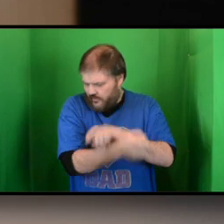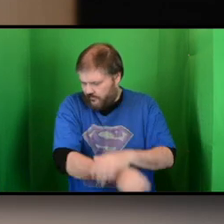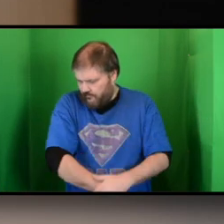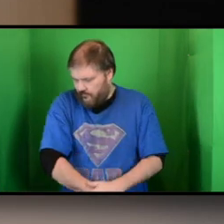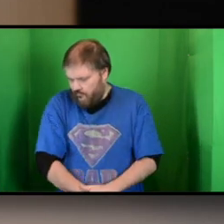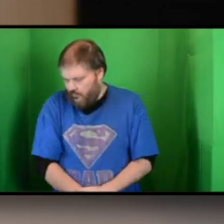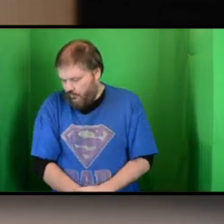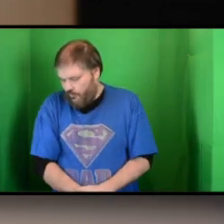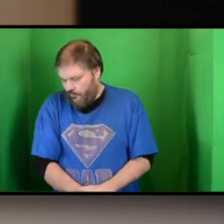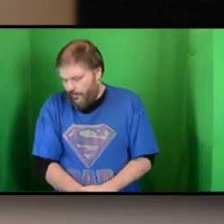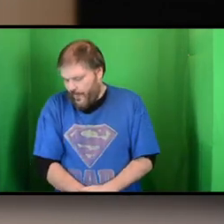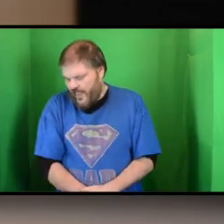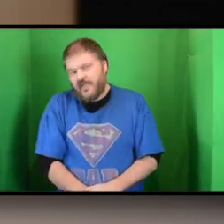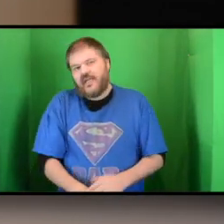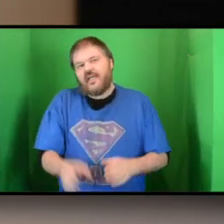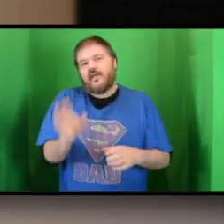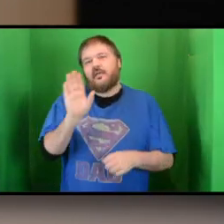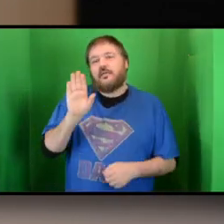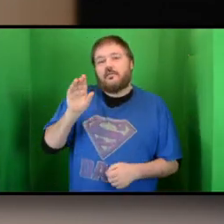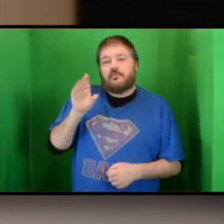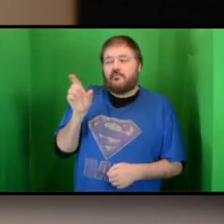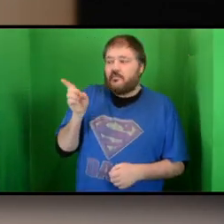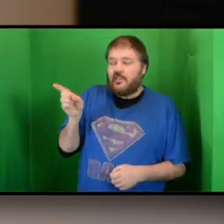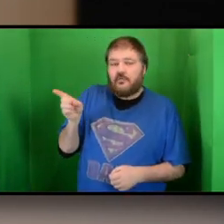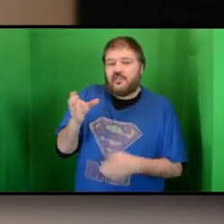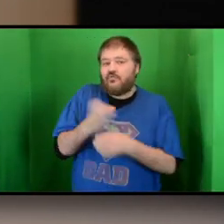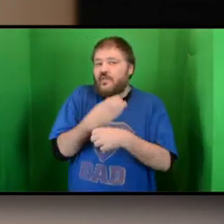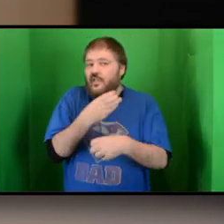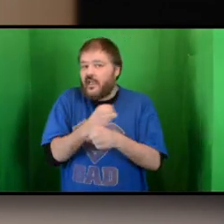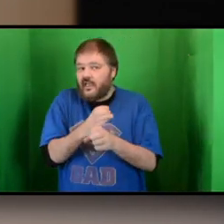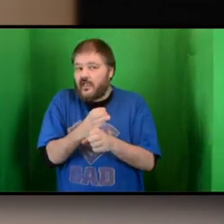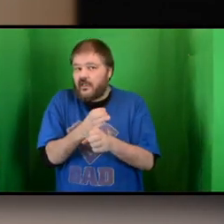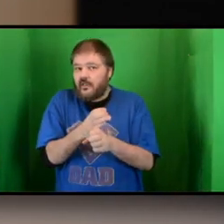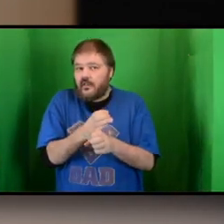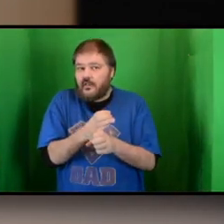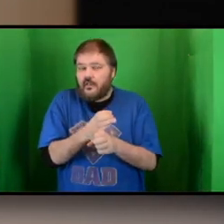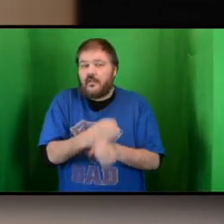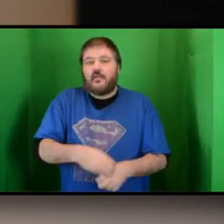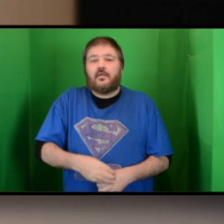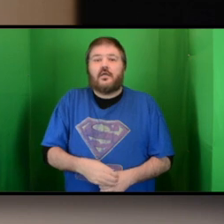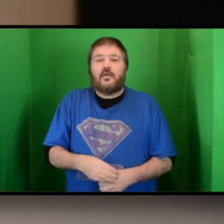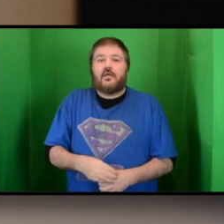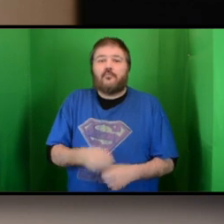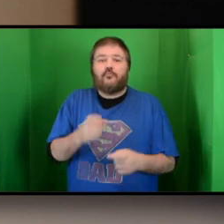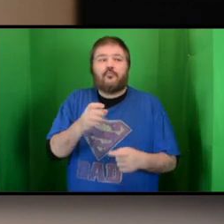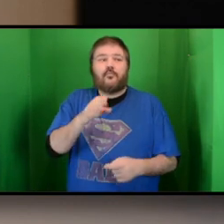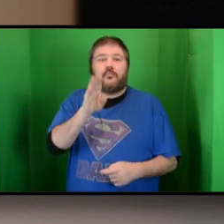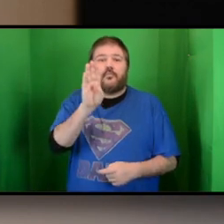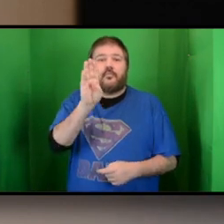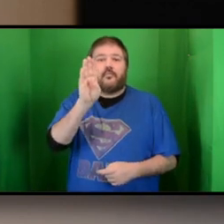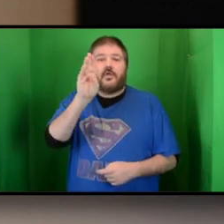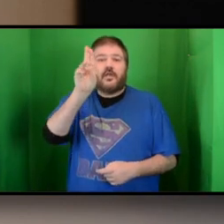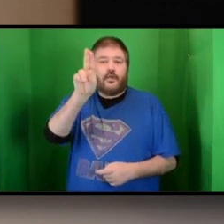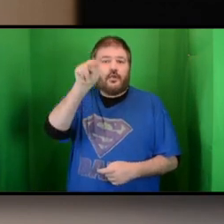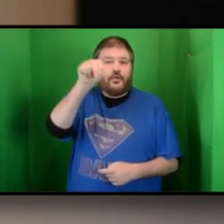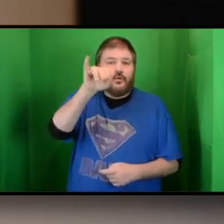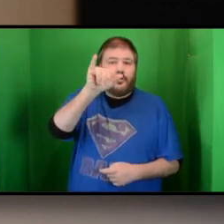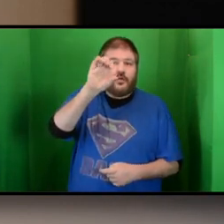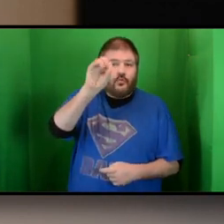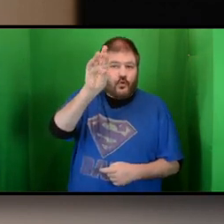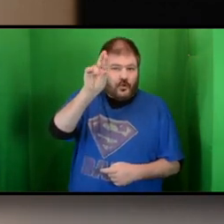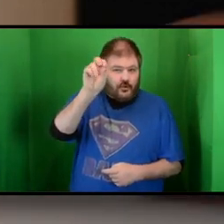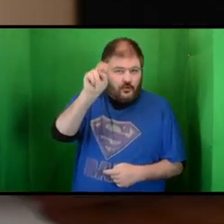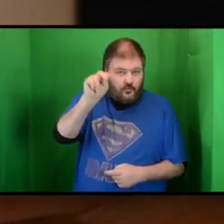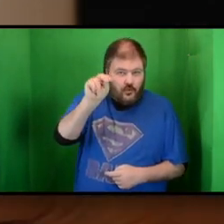for a new body. And Unicron changed Megatron into Galvatron.